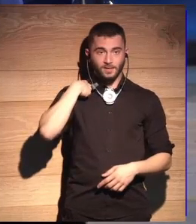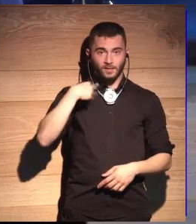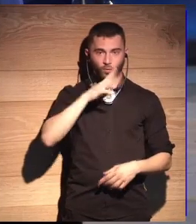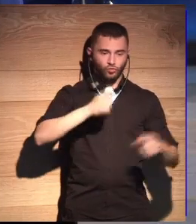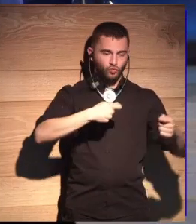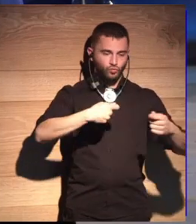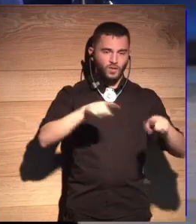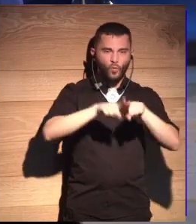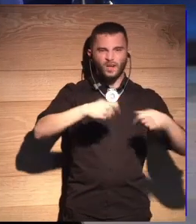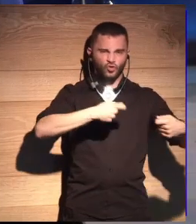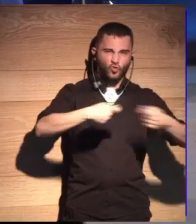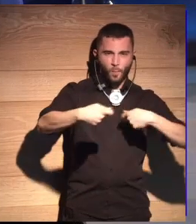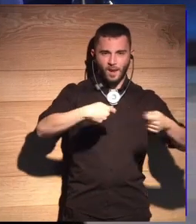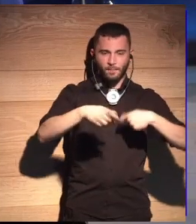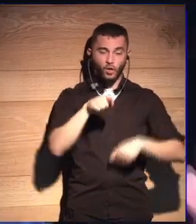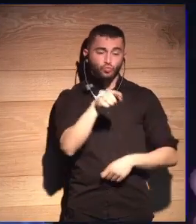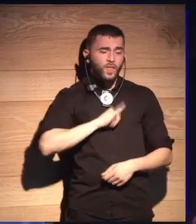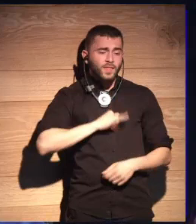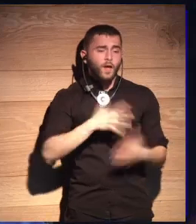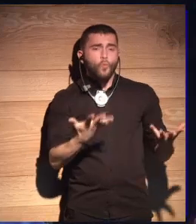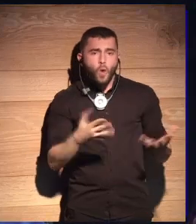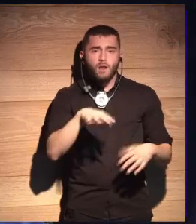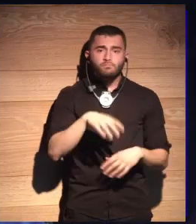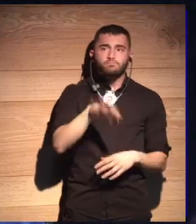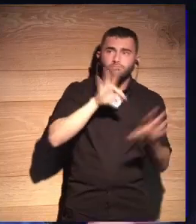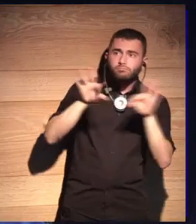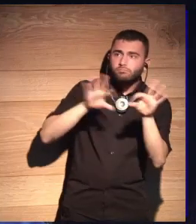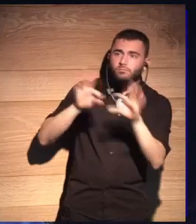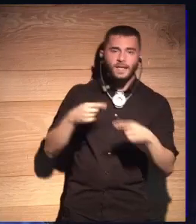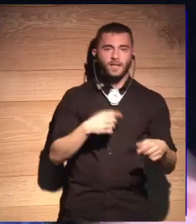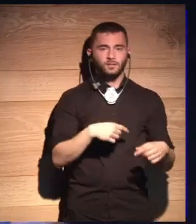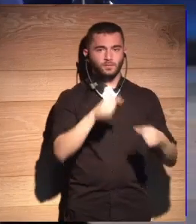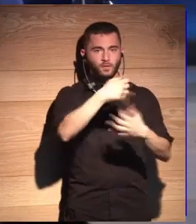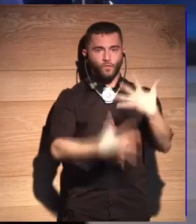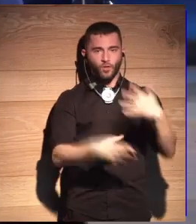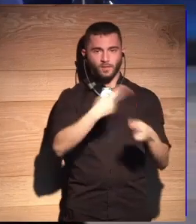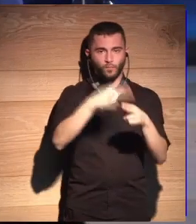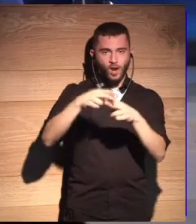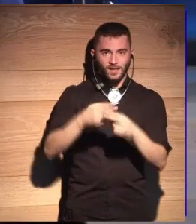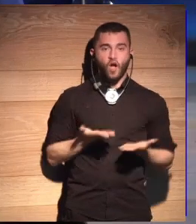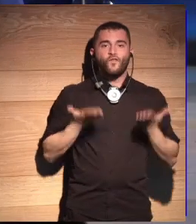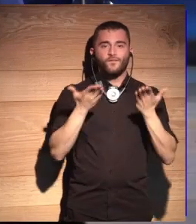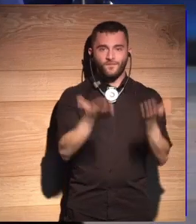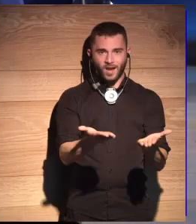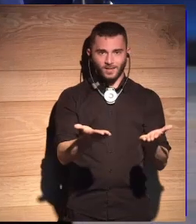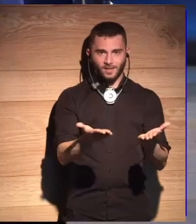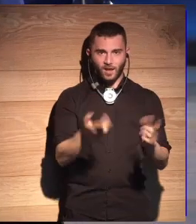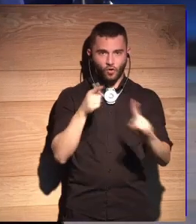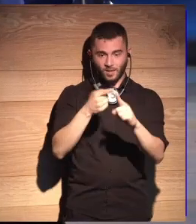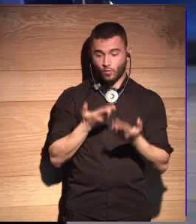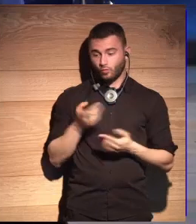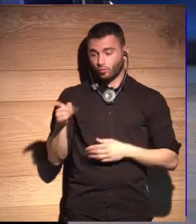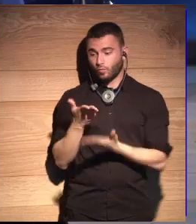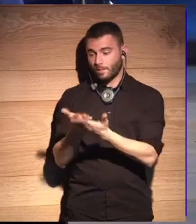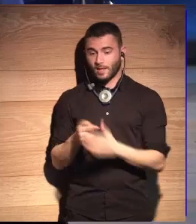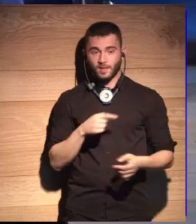identity? We now have a whole supermarket of identities, and what is the identity you want, and the political parties are